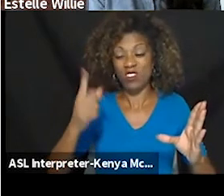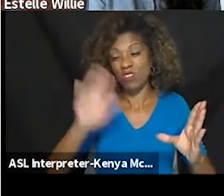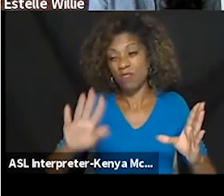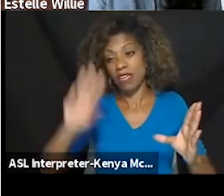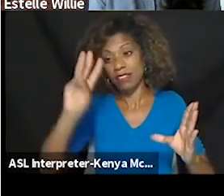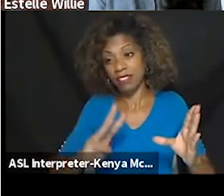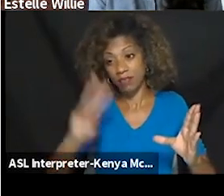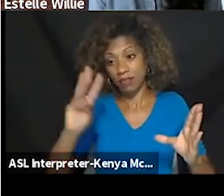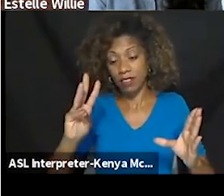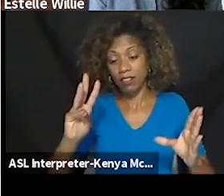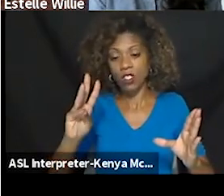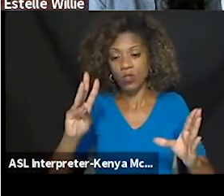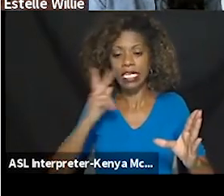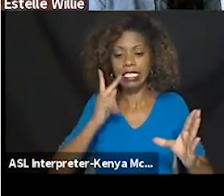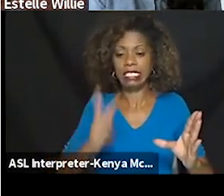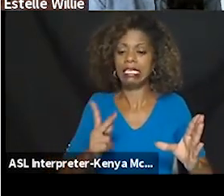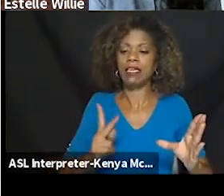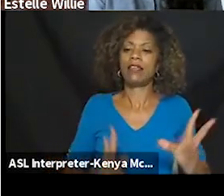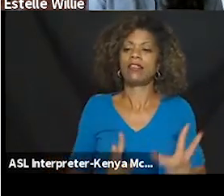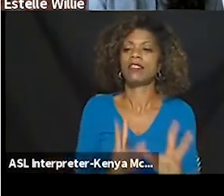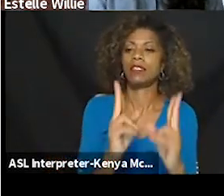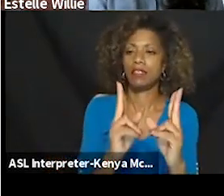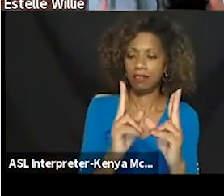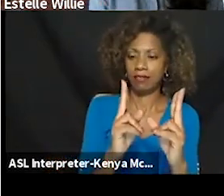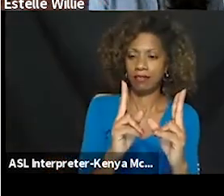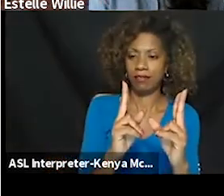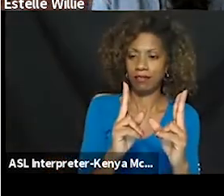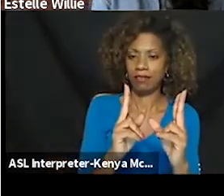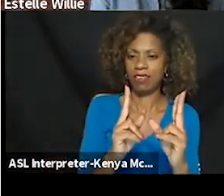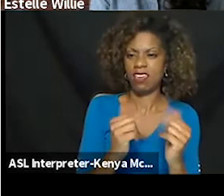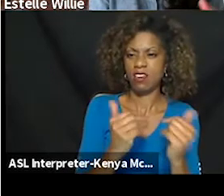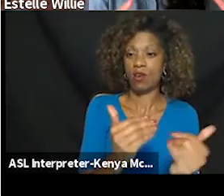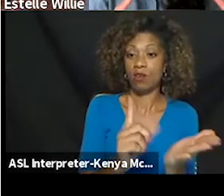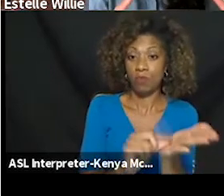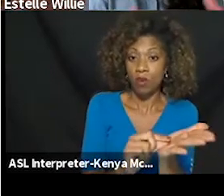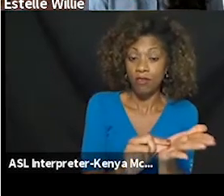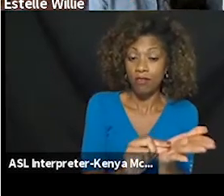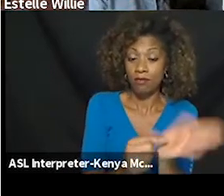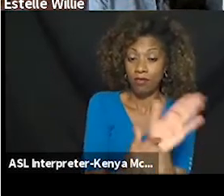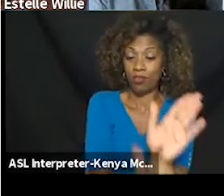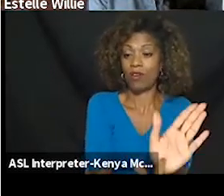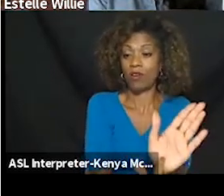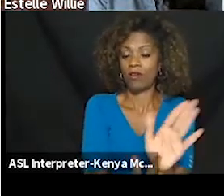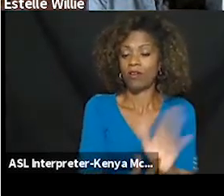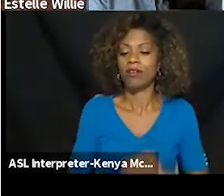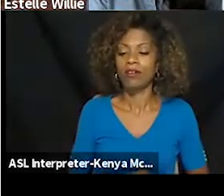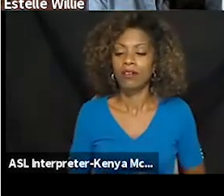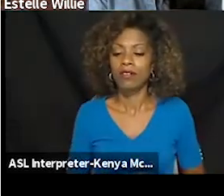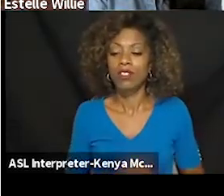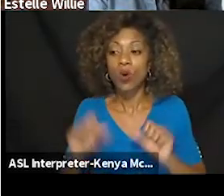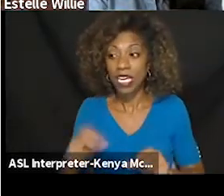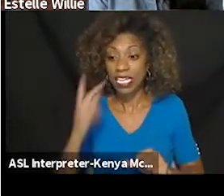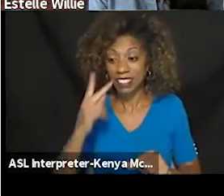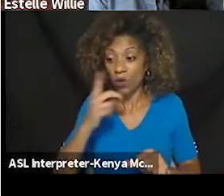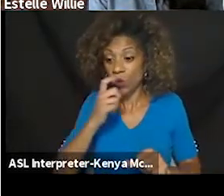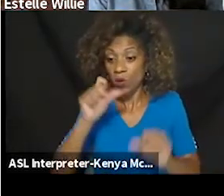on across the country to see who was actually able to do these testing programs and